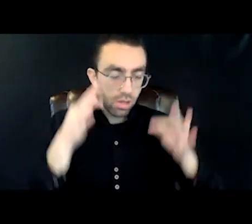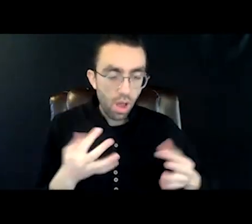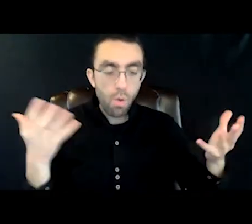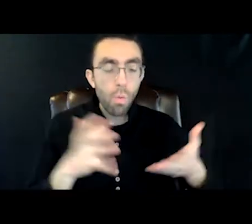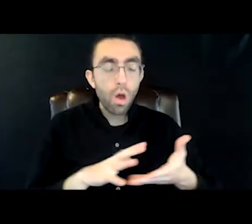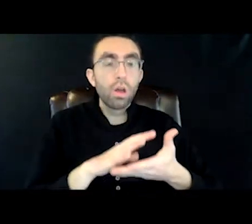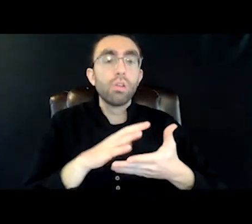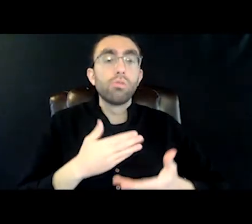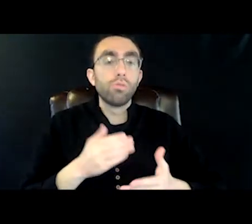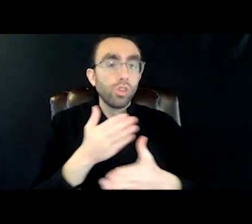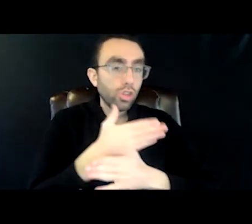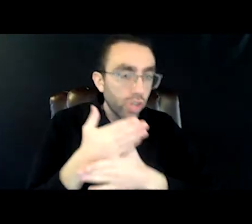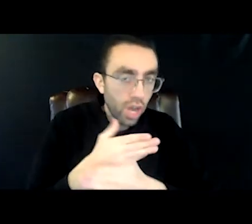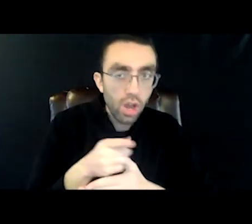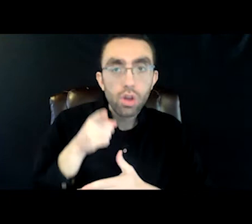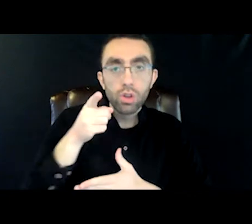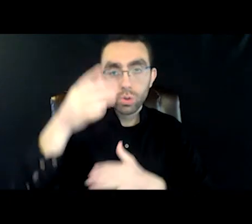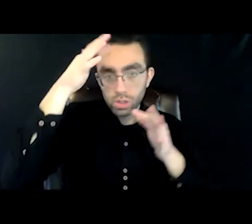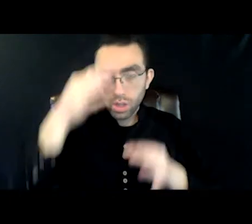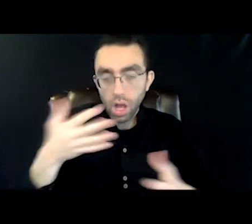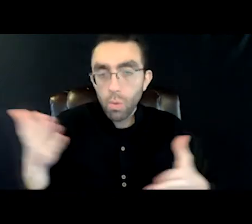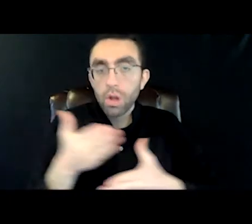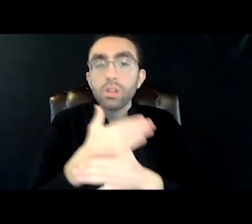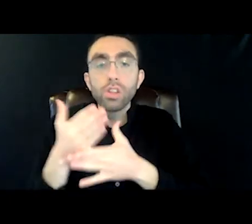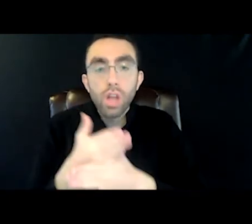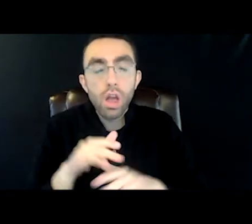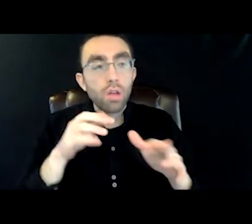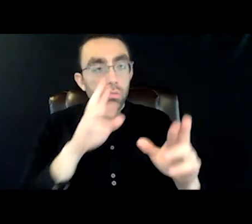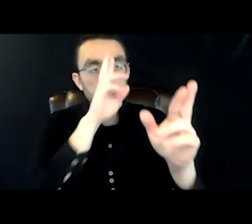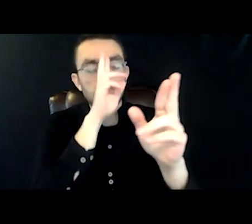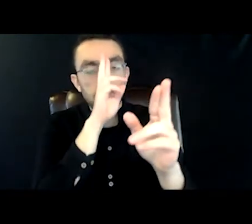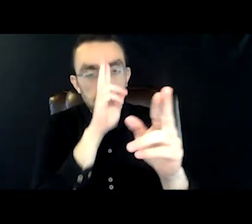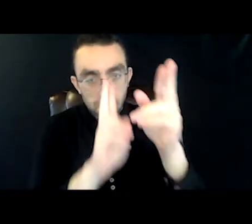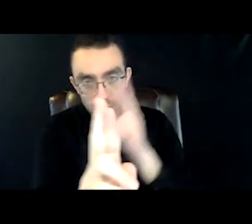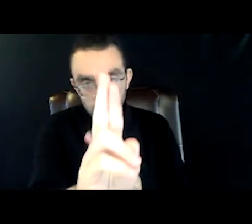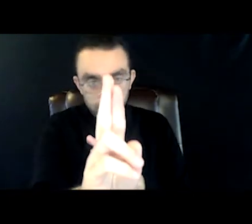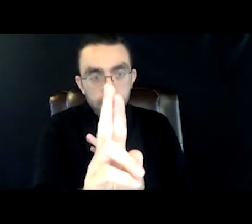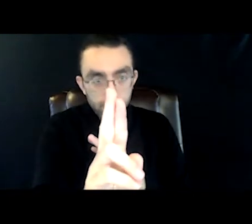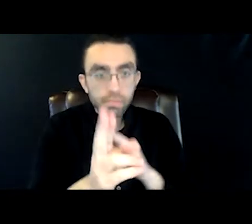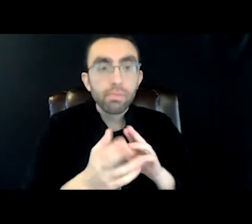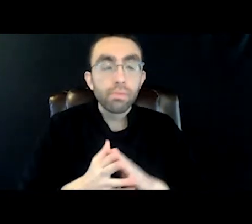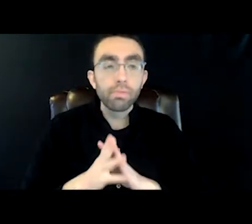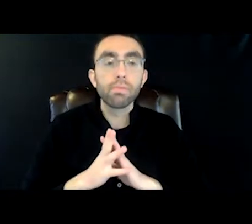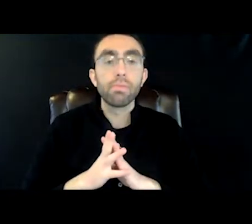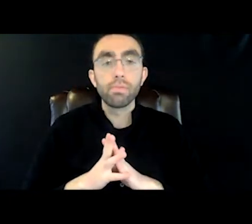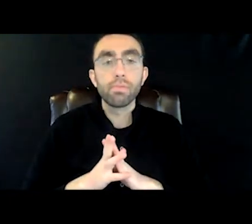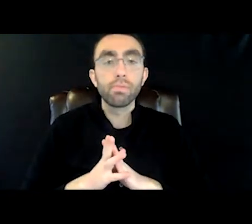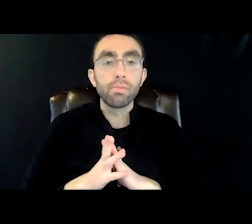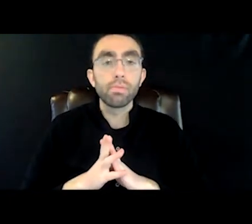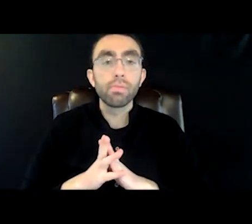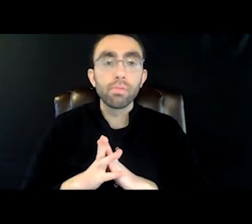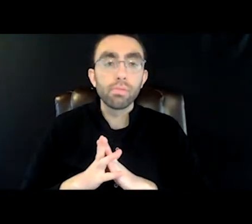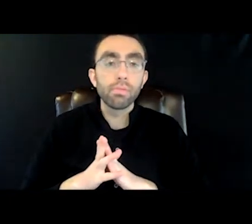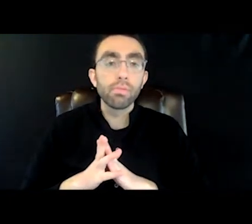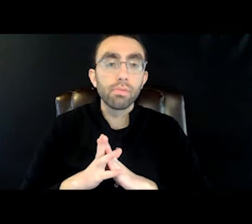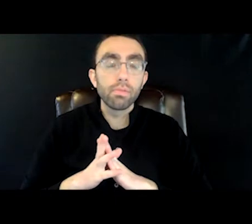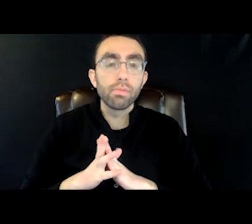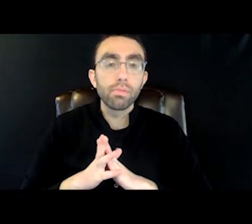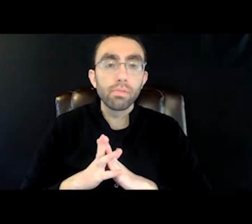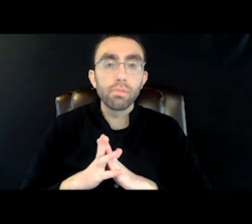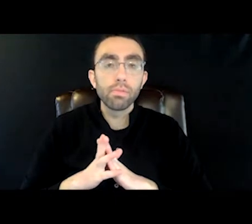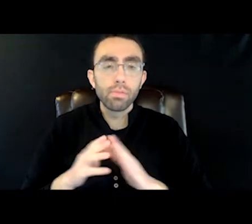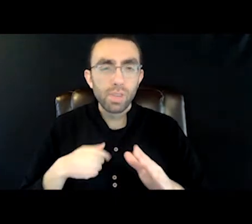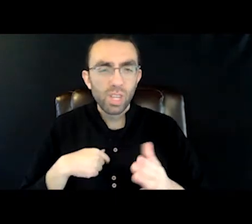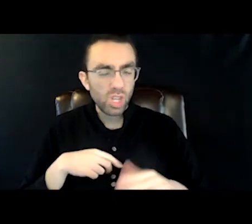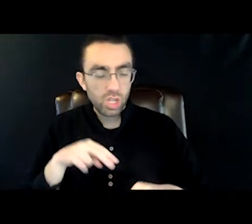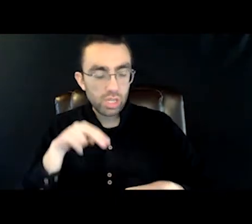we make space with one another to listen and hold space for that. So I'm